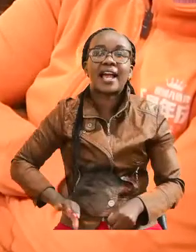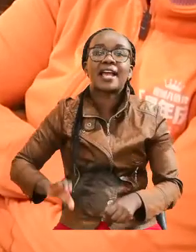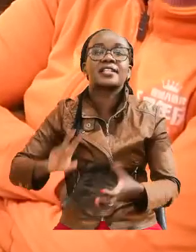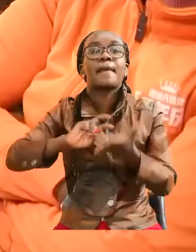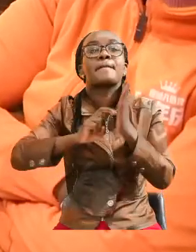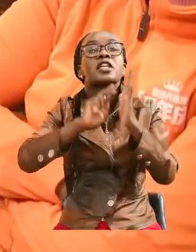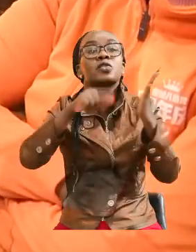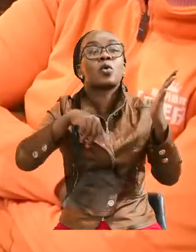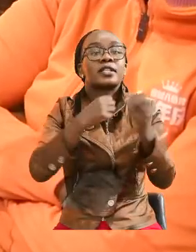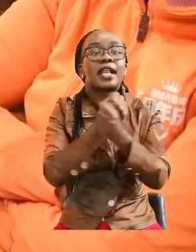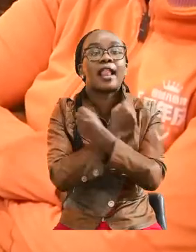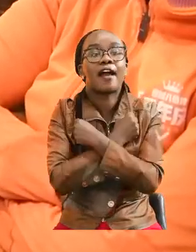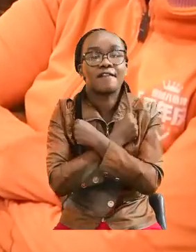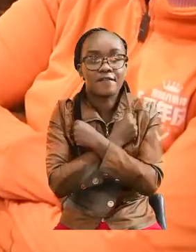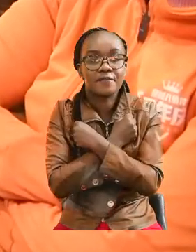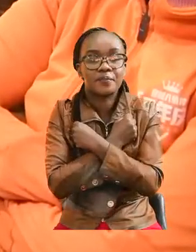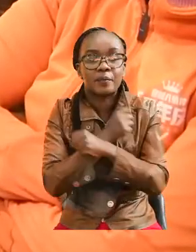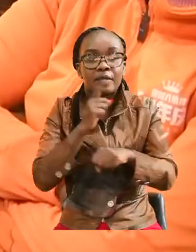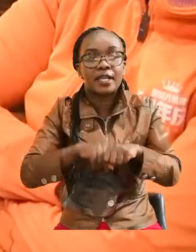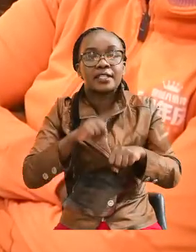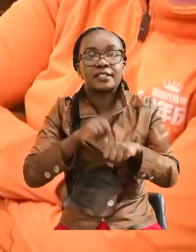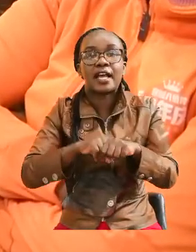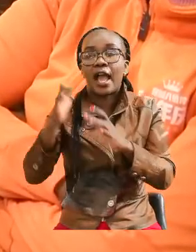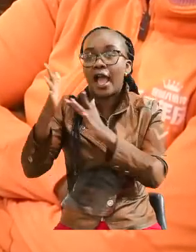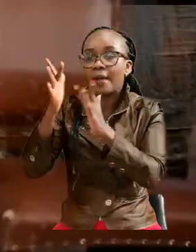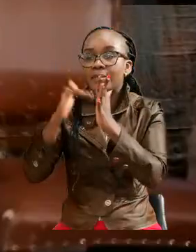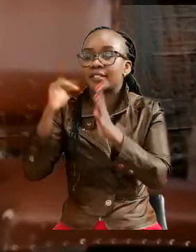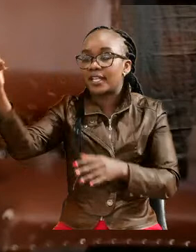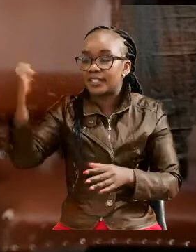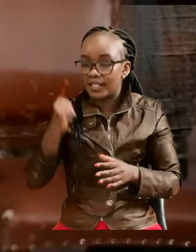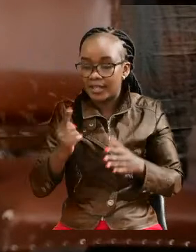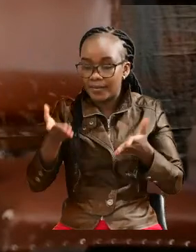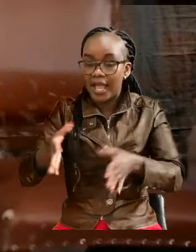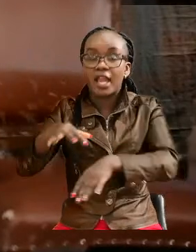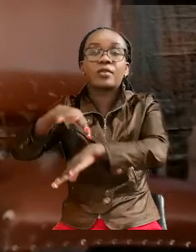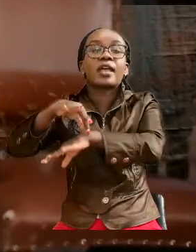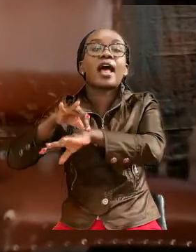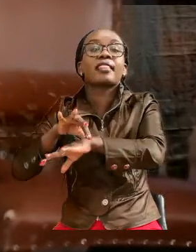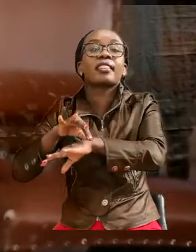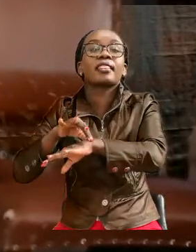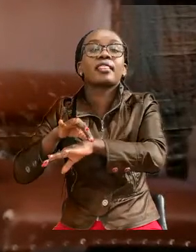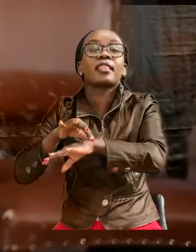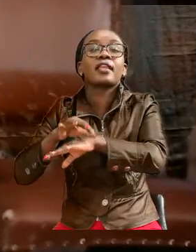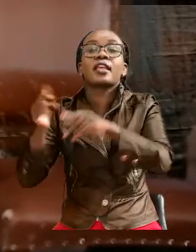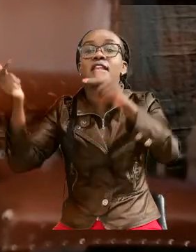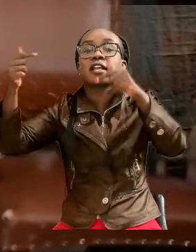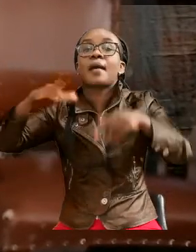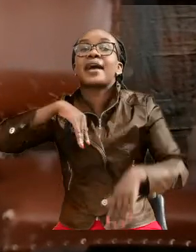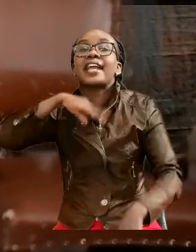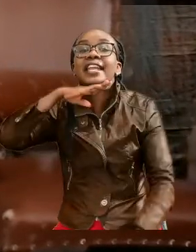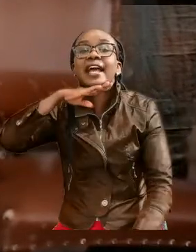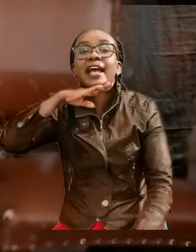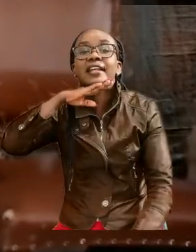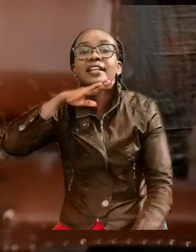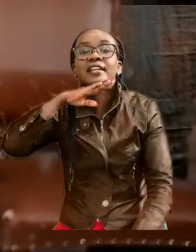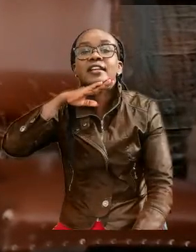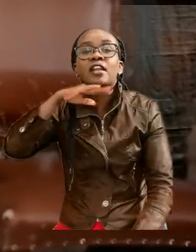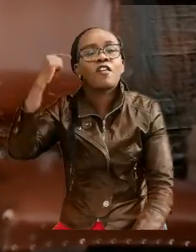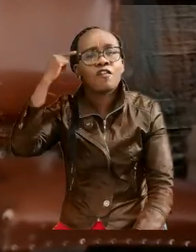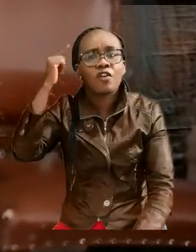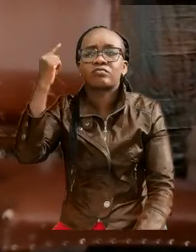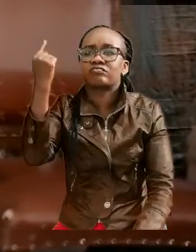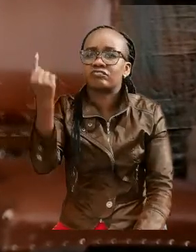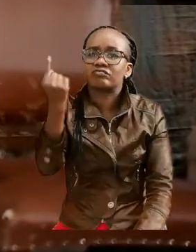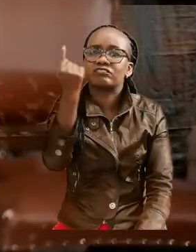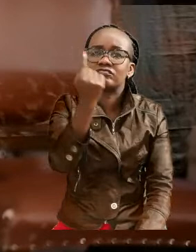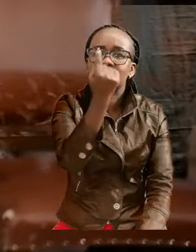it? When he came to this world, he came and died for each one of us, isn't